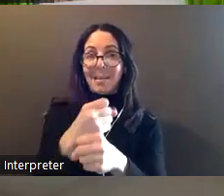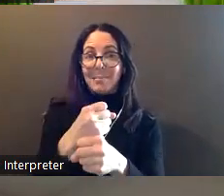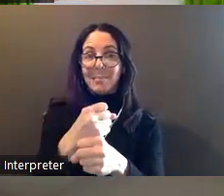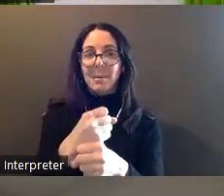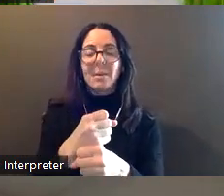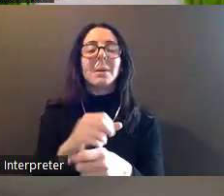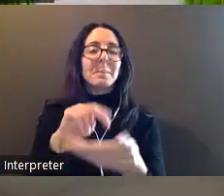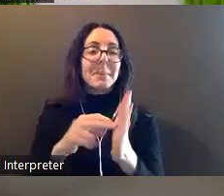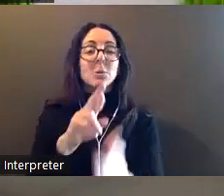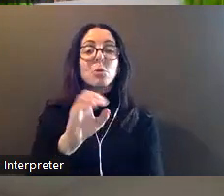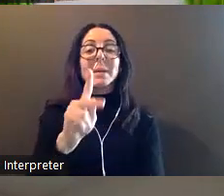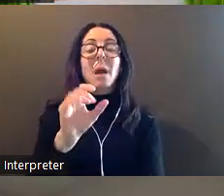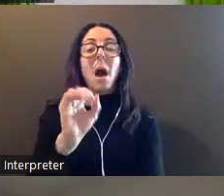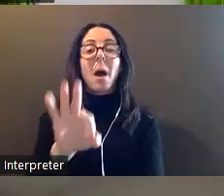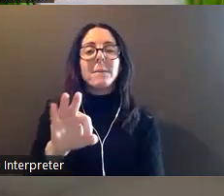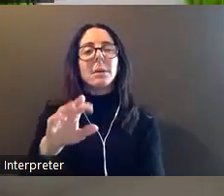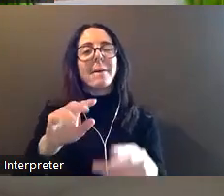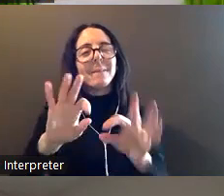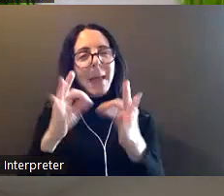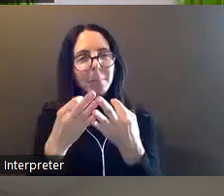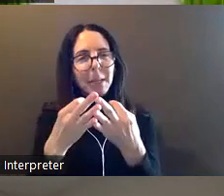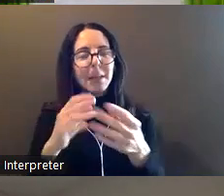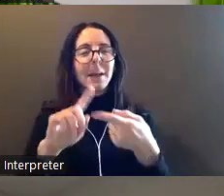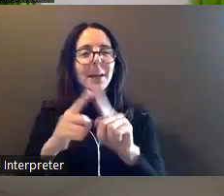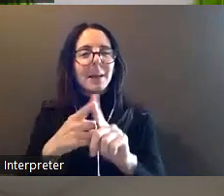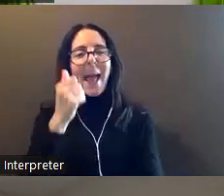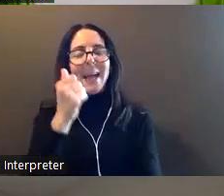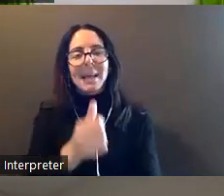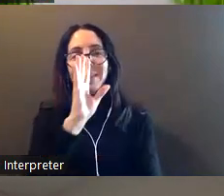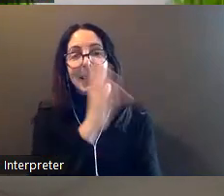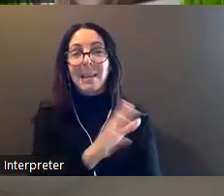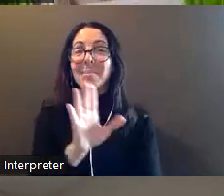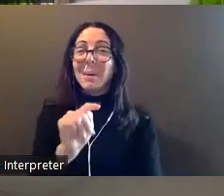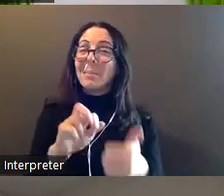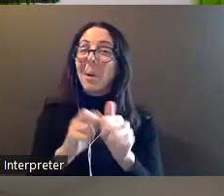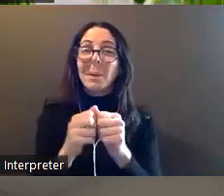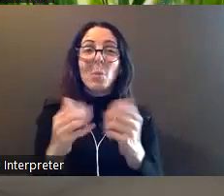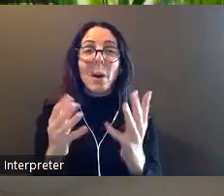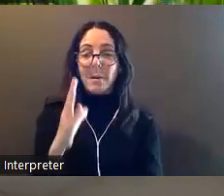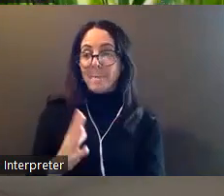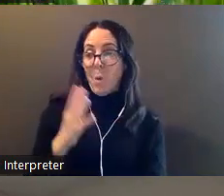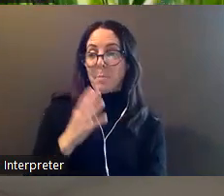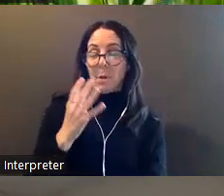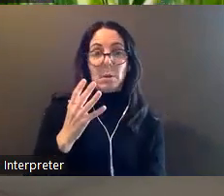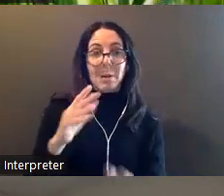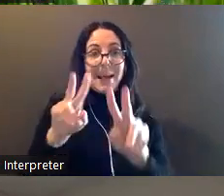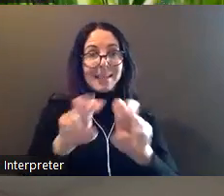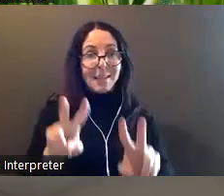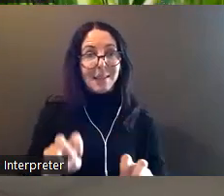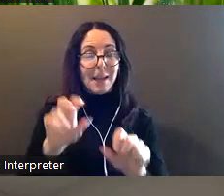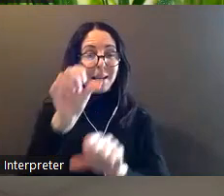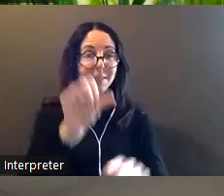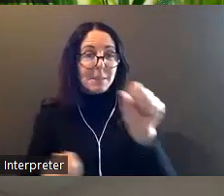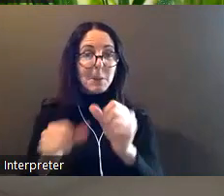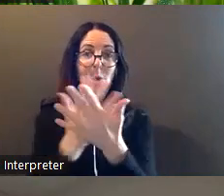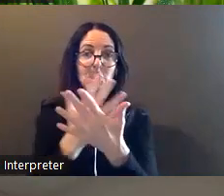includes risk of kinship relationships and self-neglect, but is not a formal assessment or screening and has no guidance